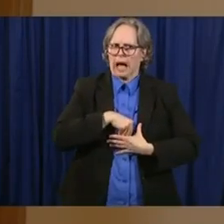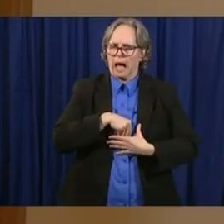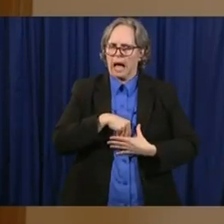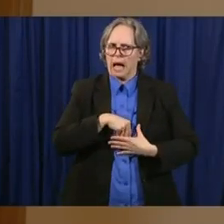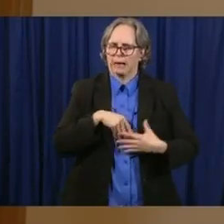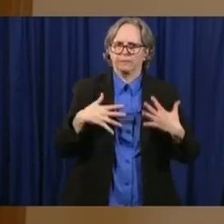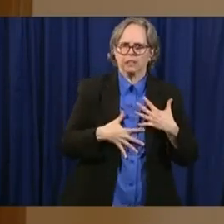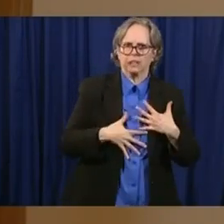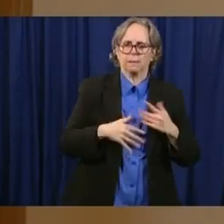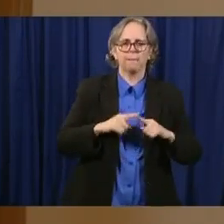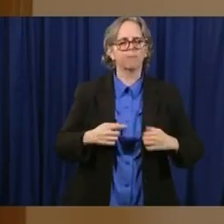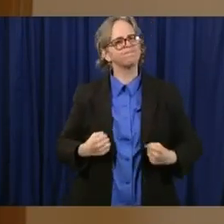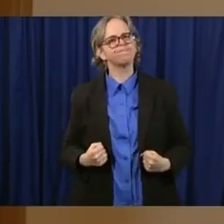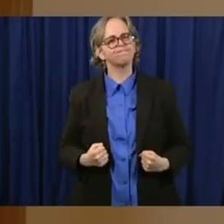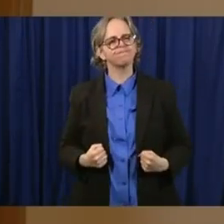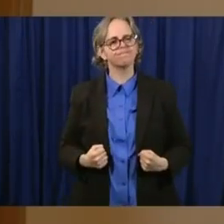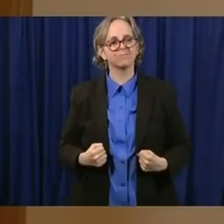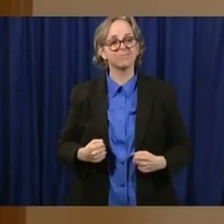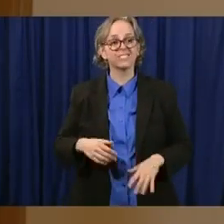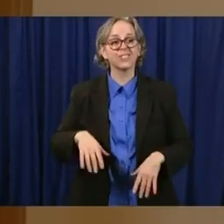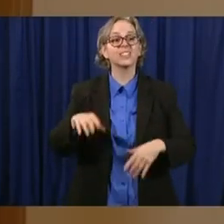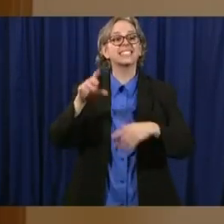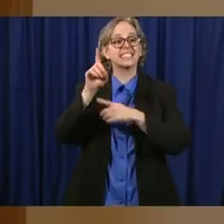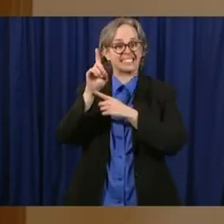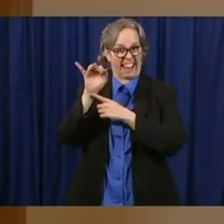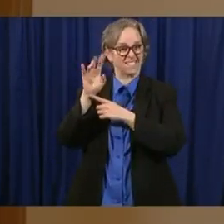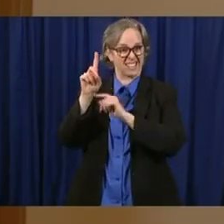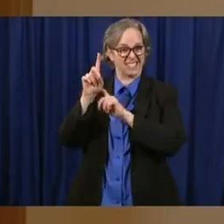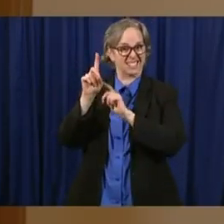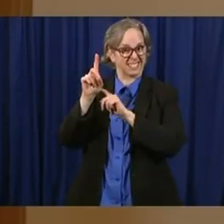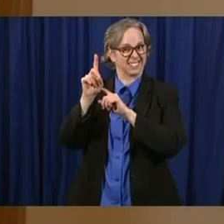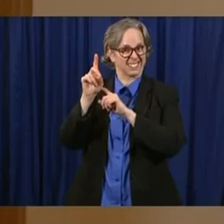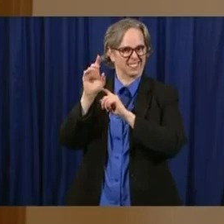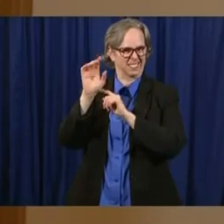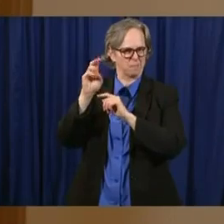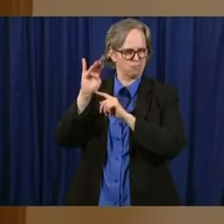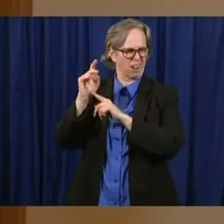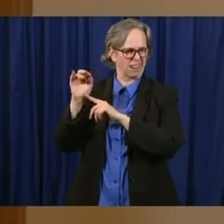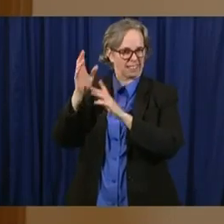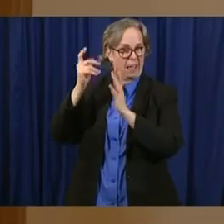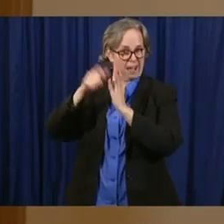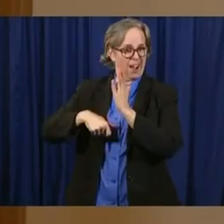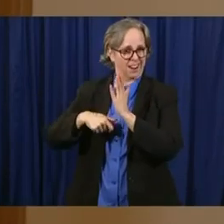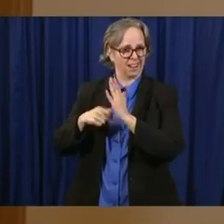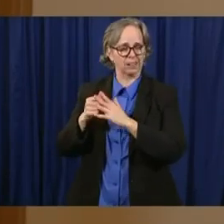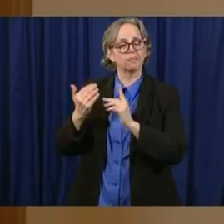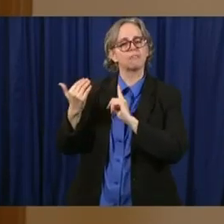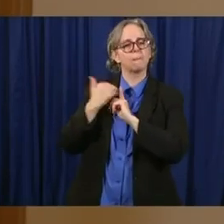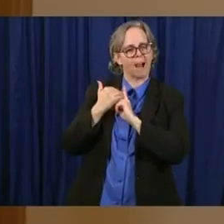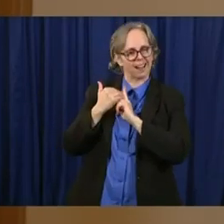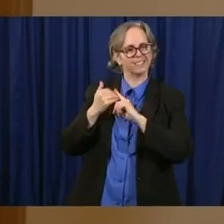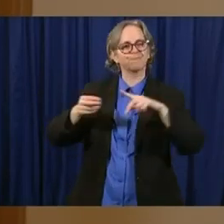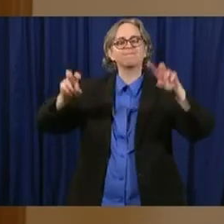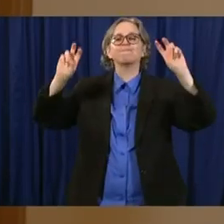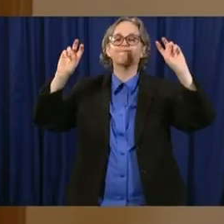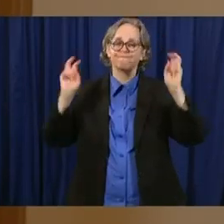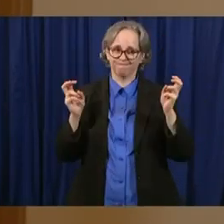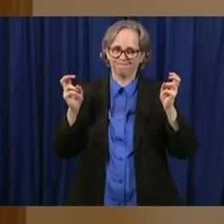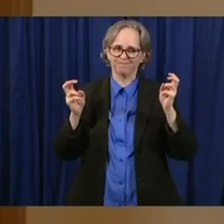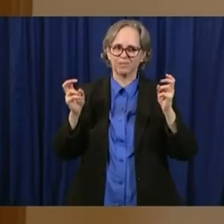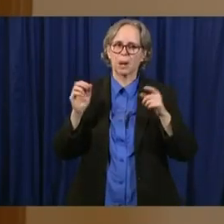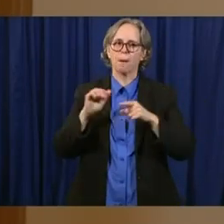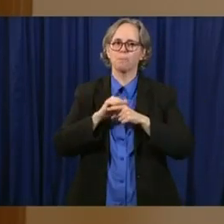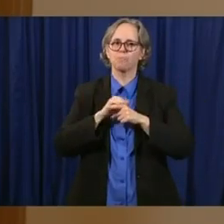said, I am reminded that this is a time to practice aggressive friendship with each